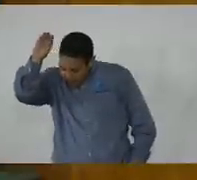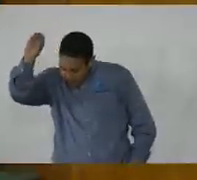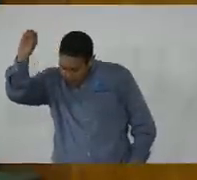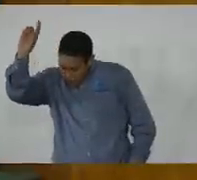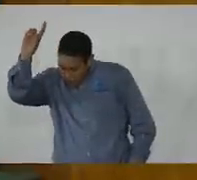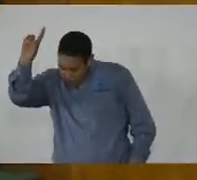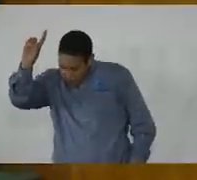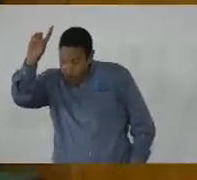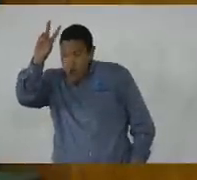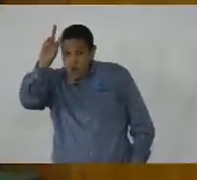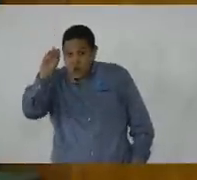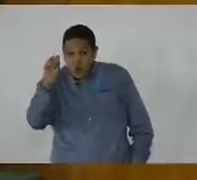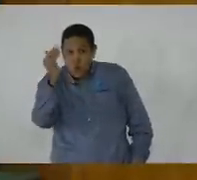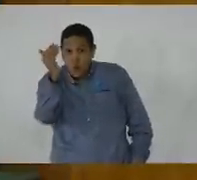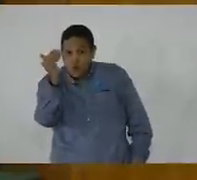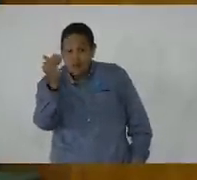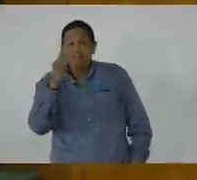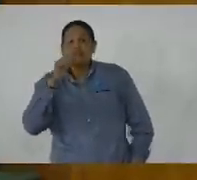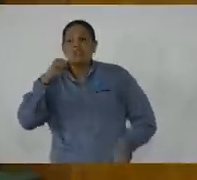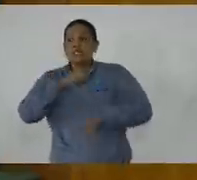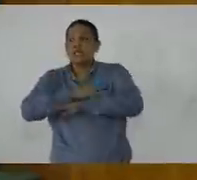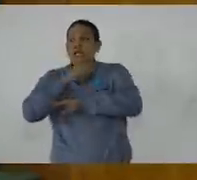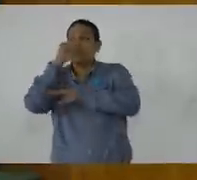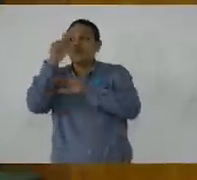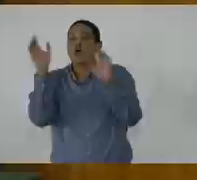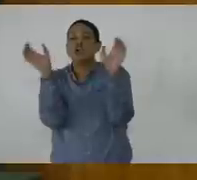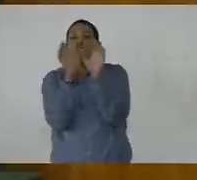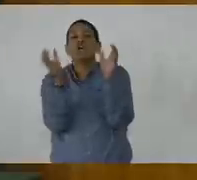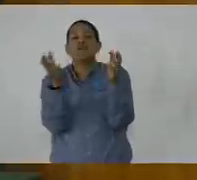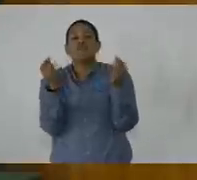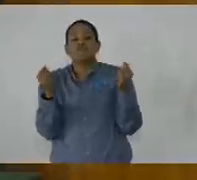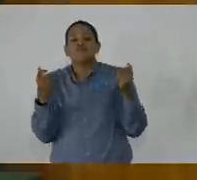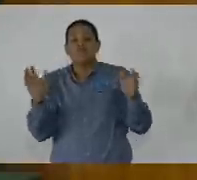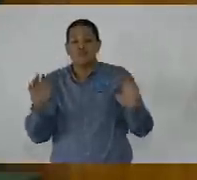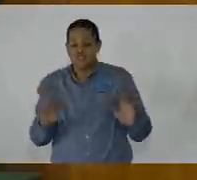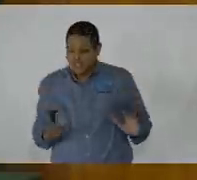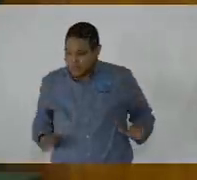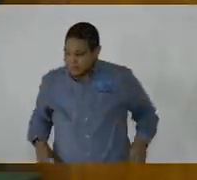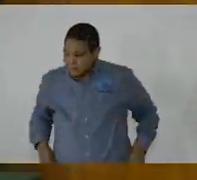9001 2015 Stage 1 certification audit.